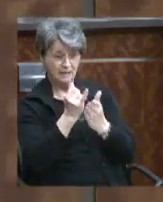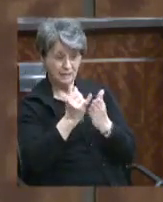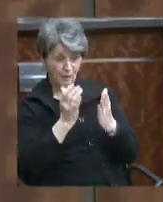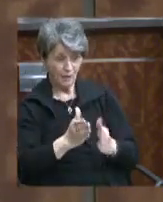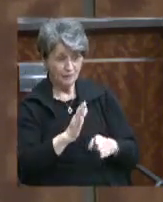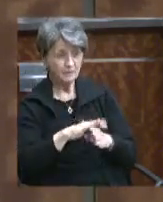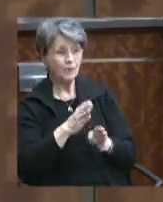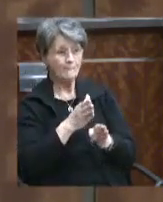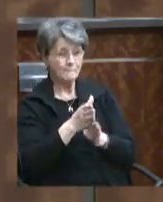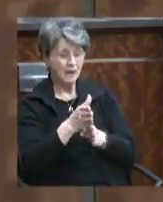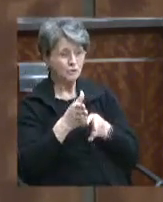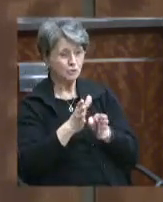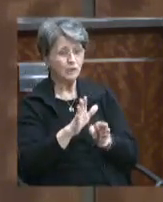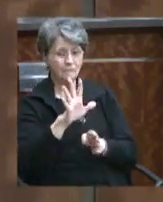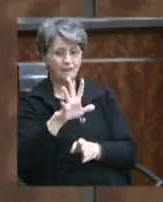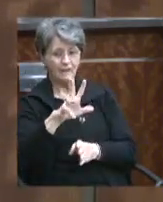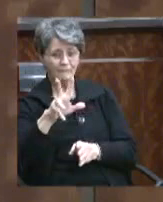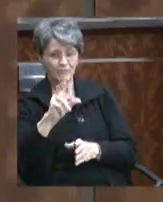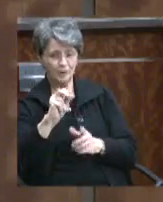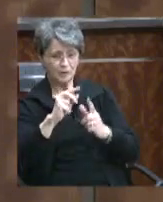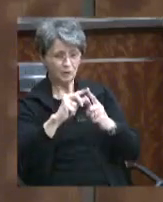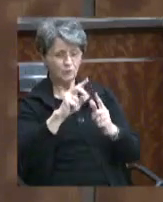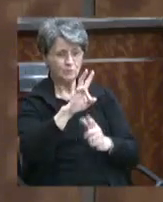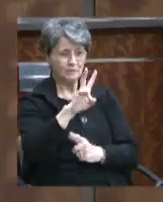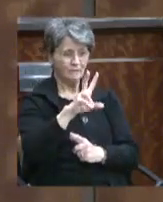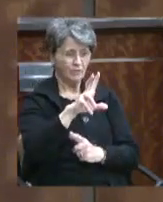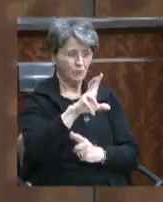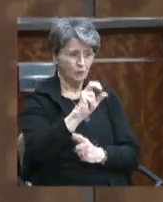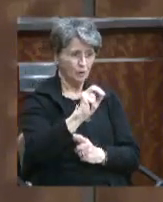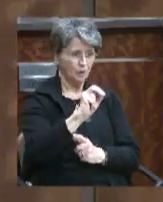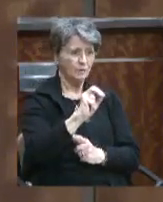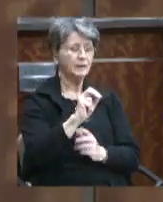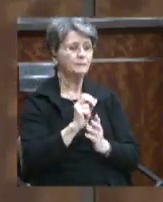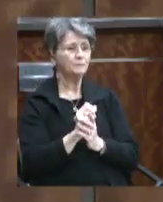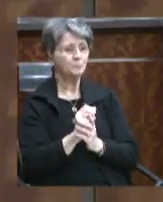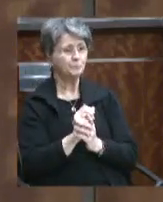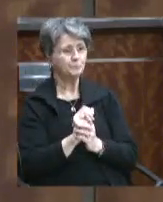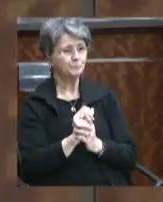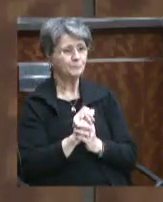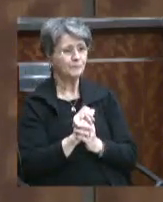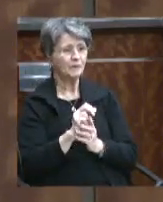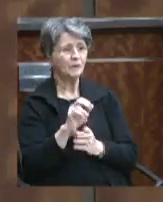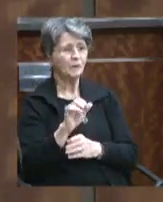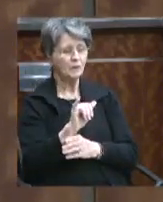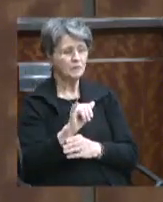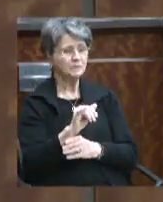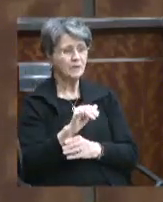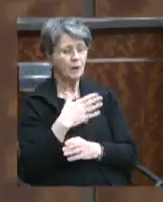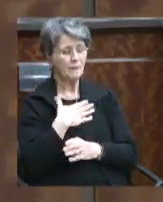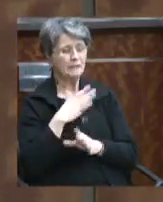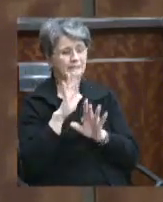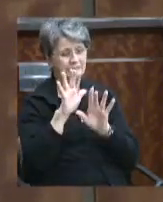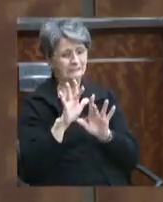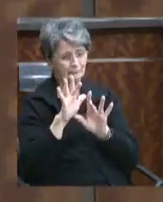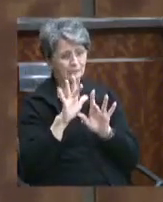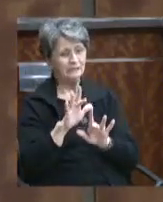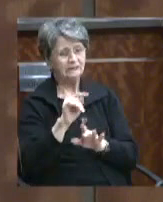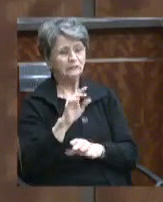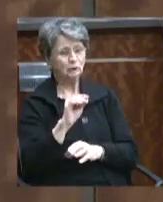from 5:30 to 7:30. You can go out and make that. I also send my condolences to